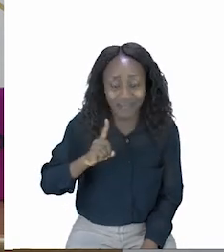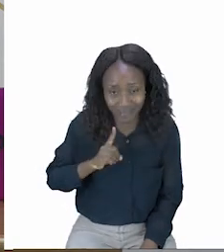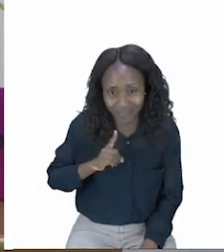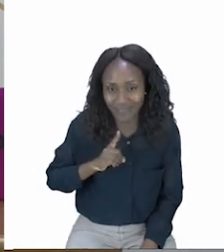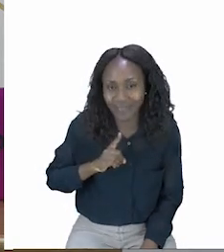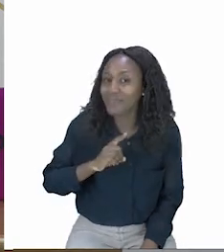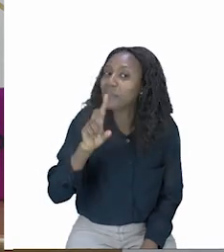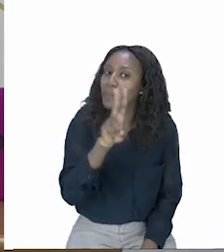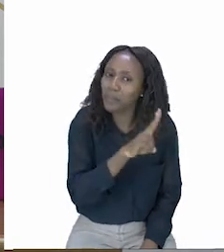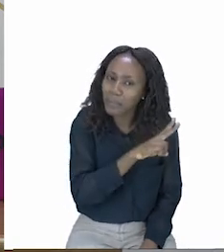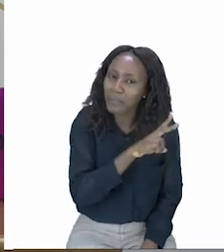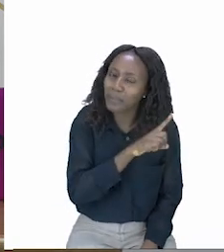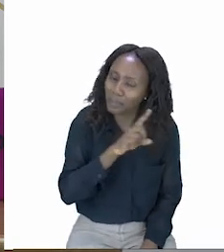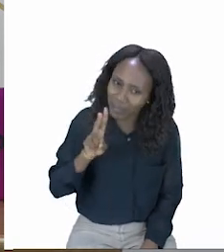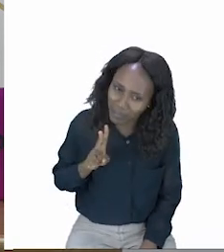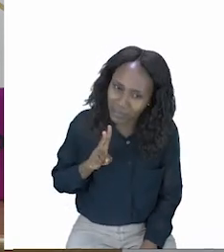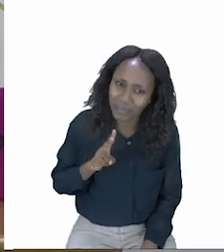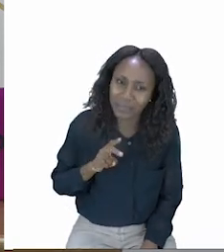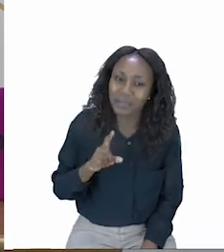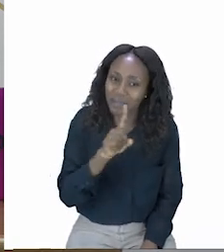11, 12,